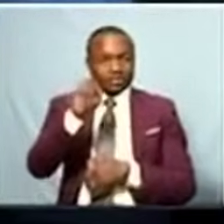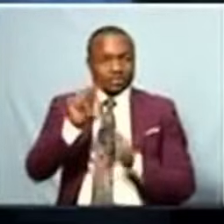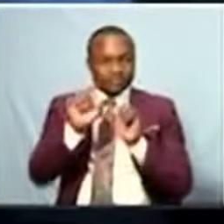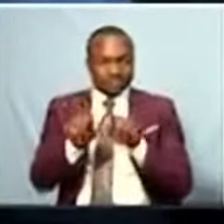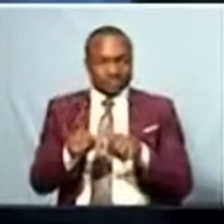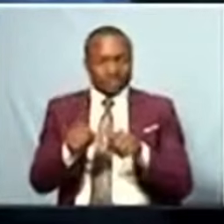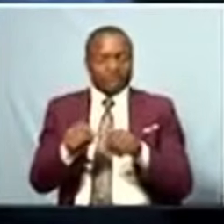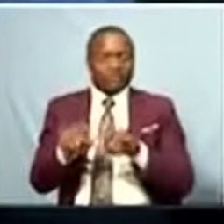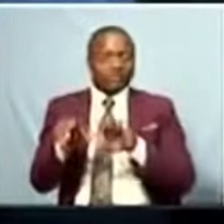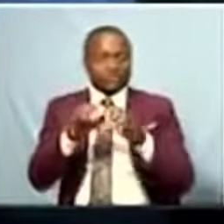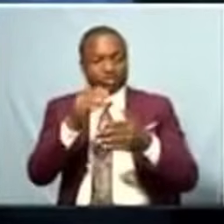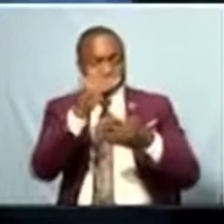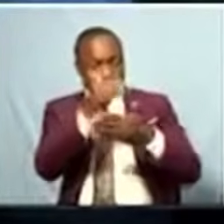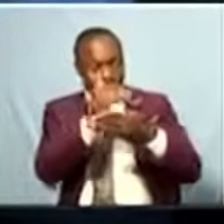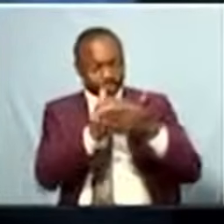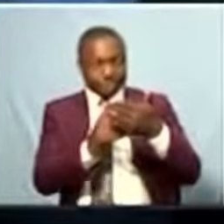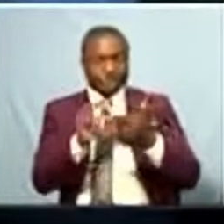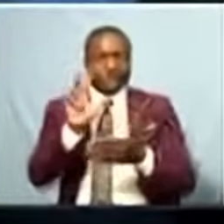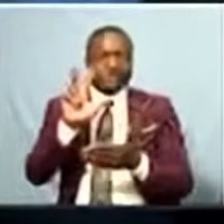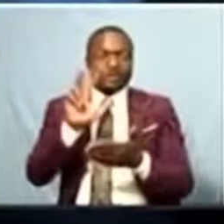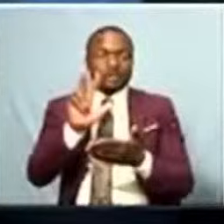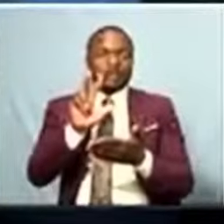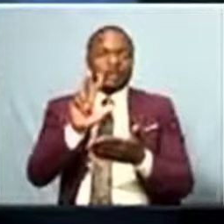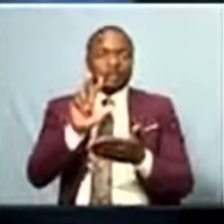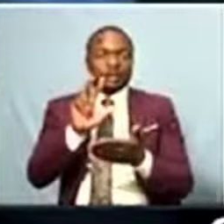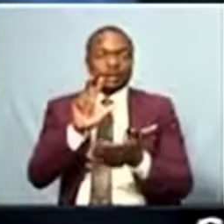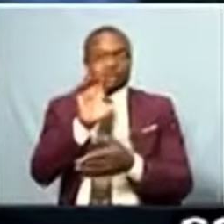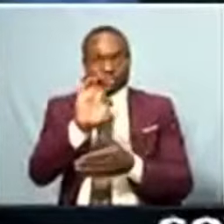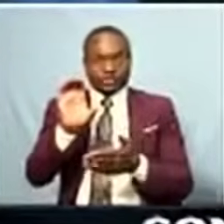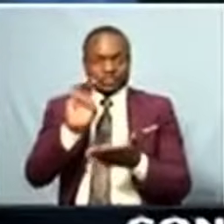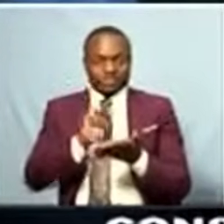the breakdown from this 300 million?